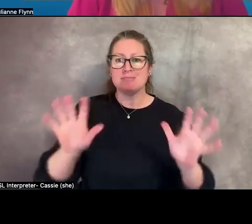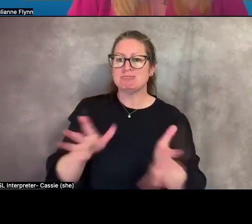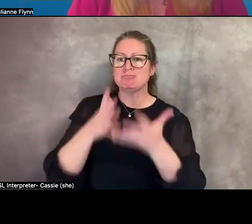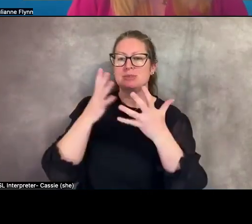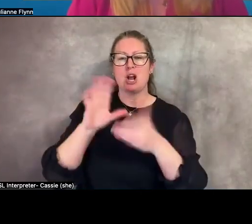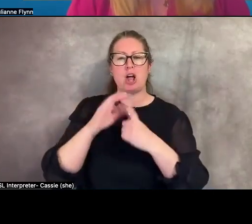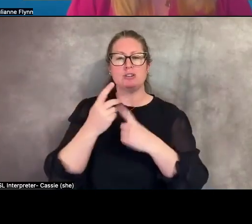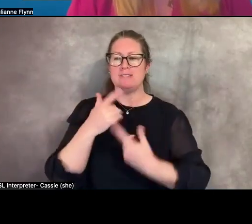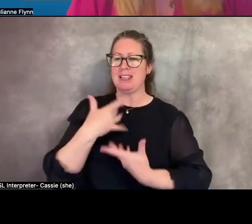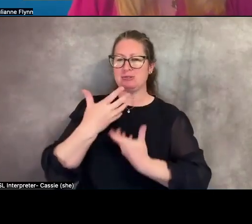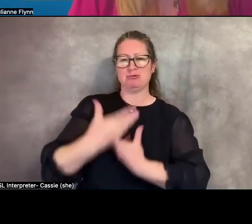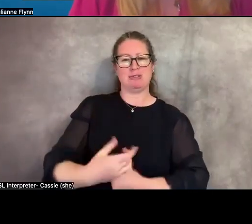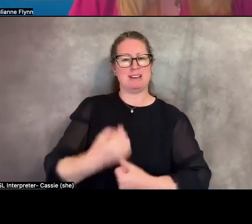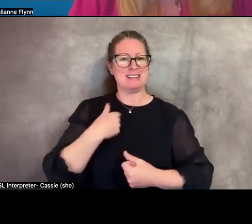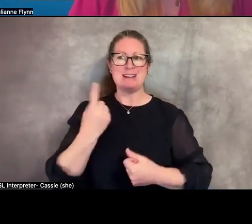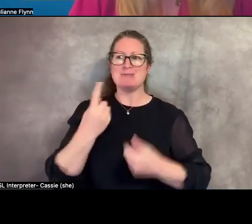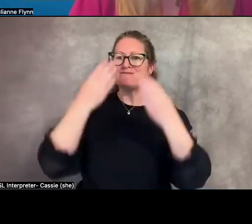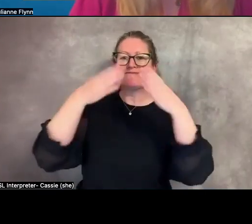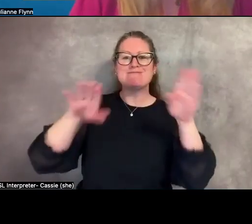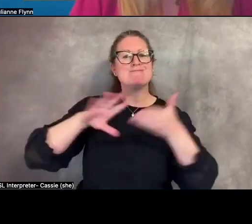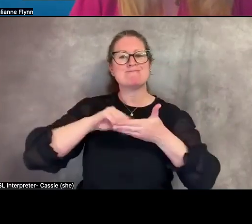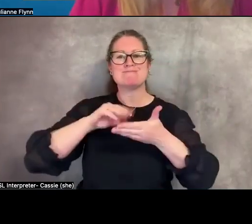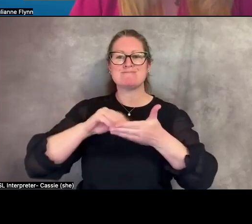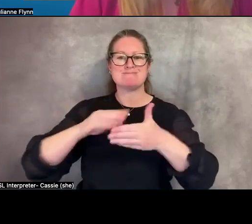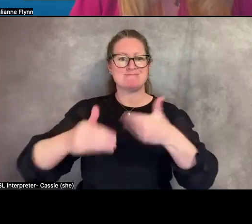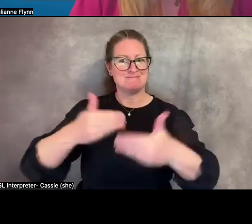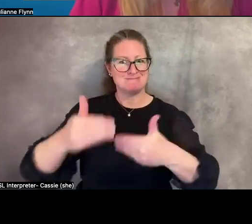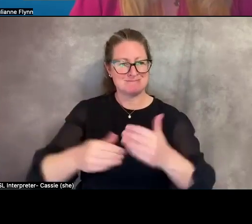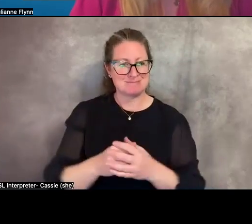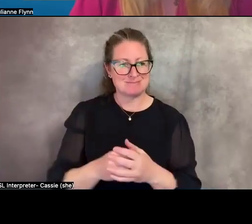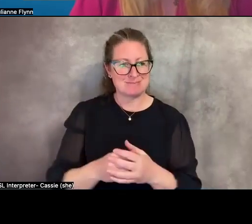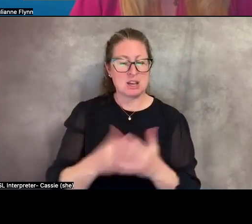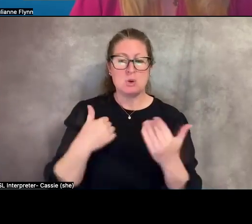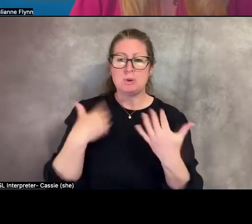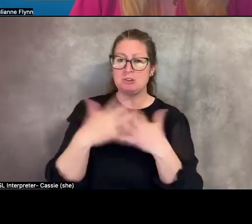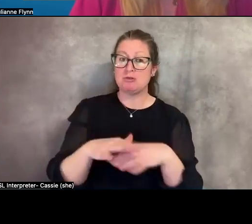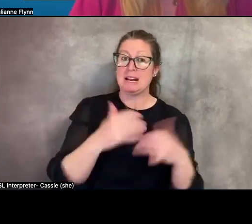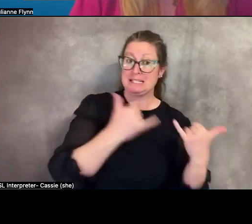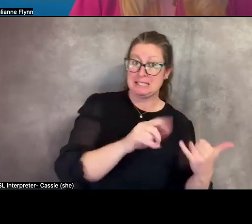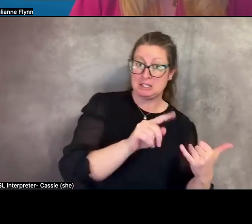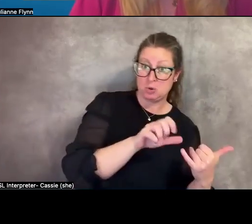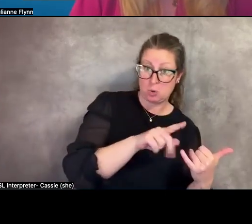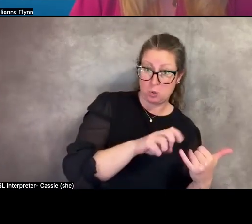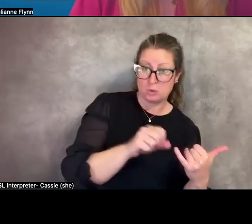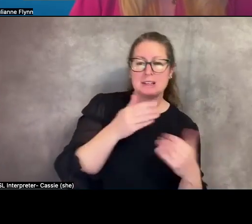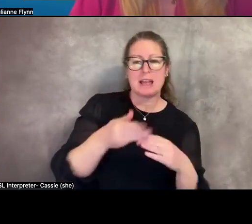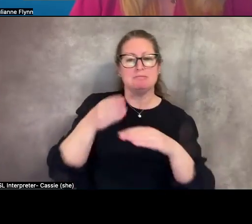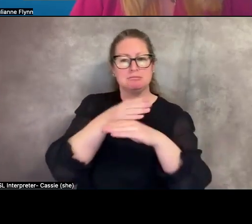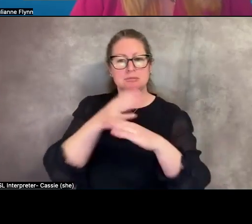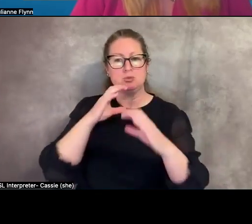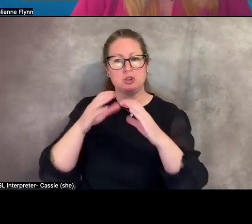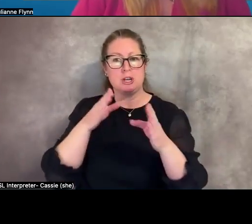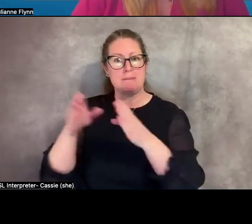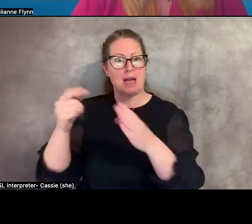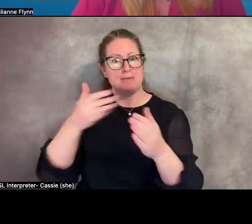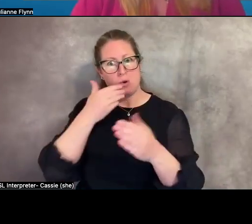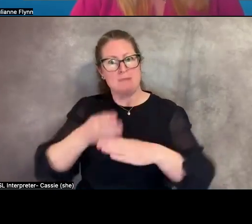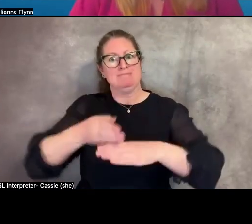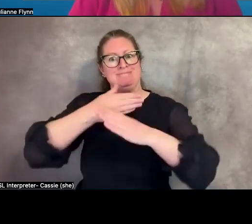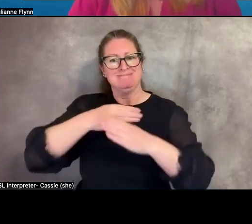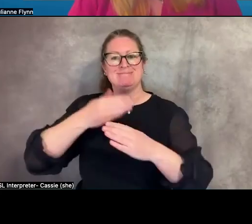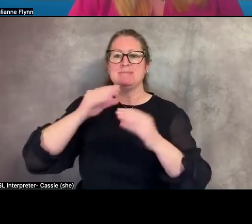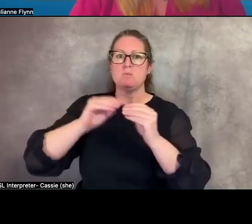and continuous learning. We integrated existing tools and enhanced communication pathways to improve clarity